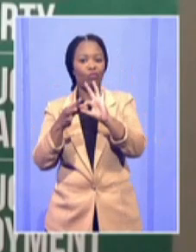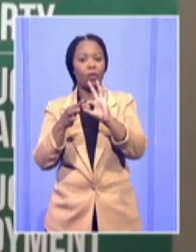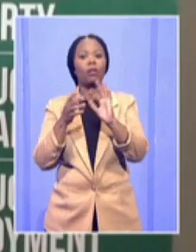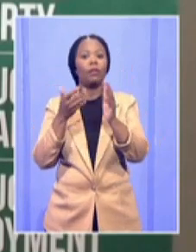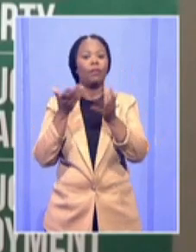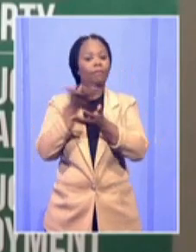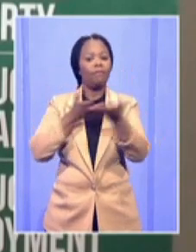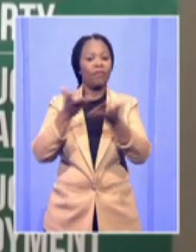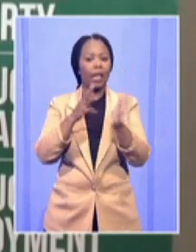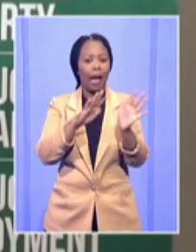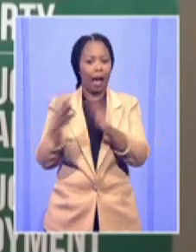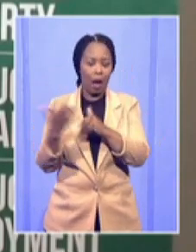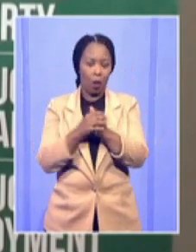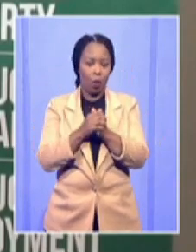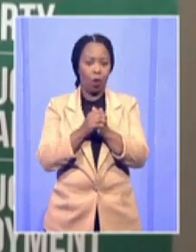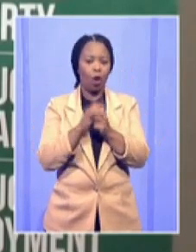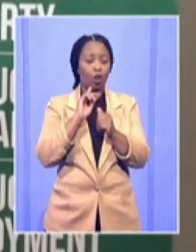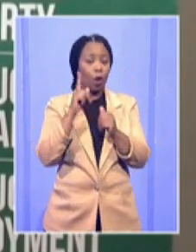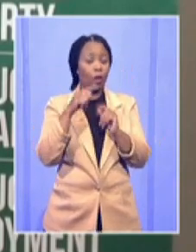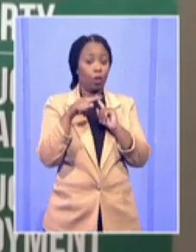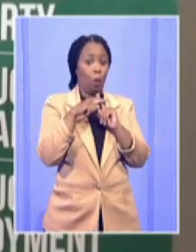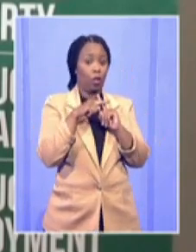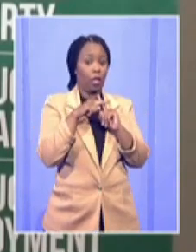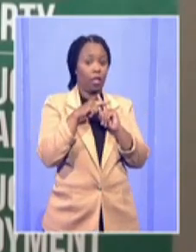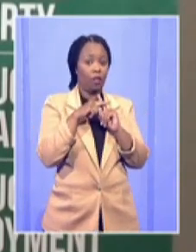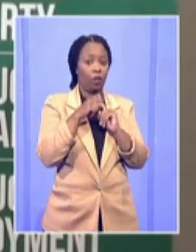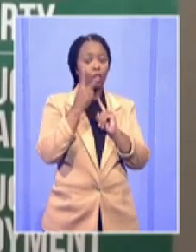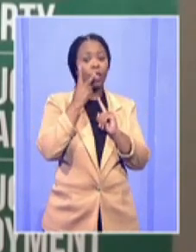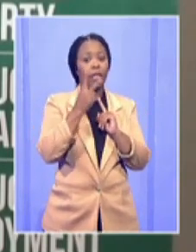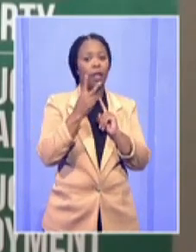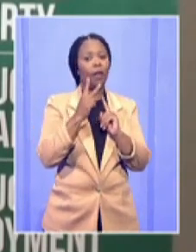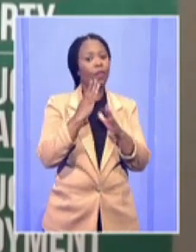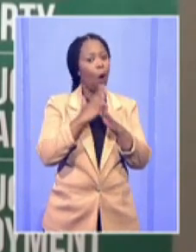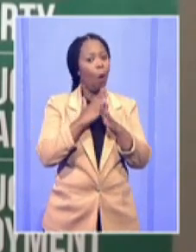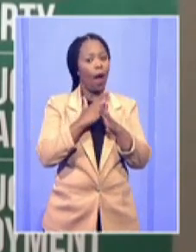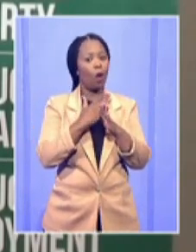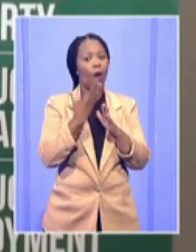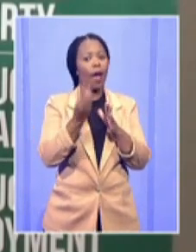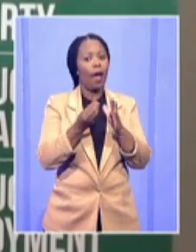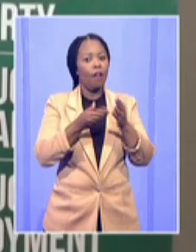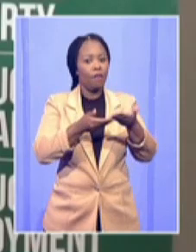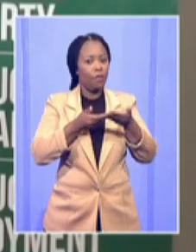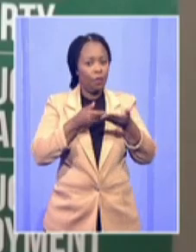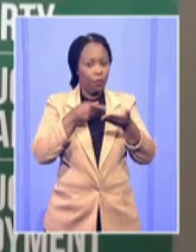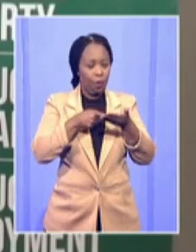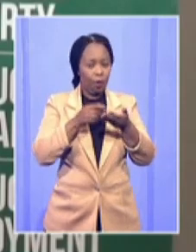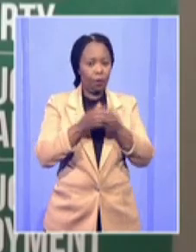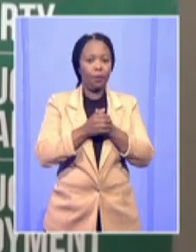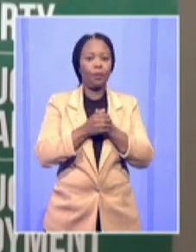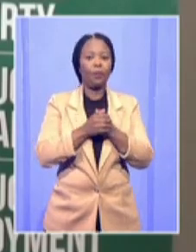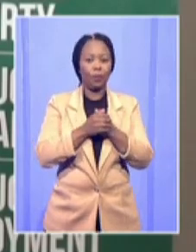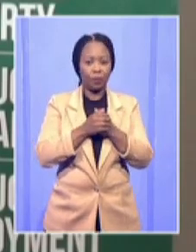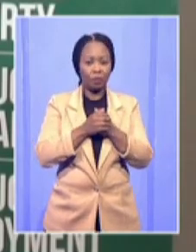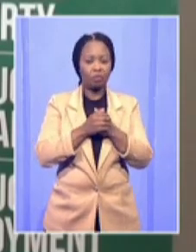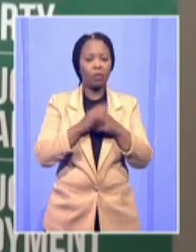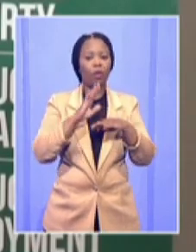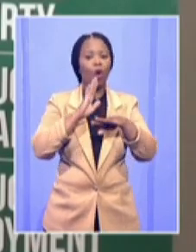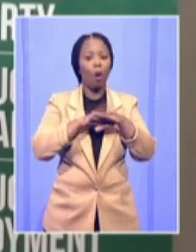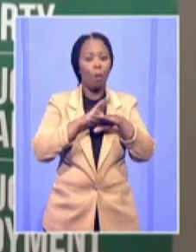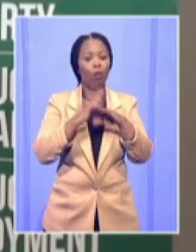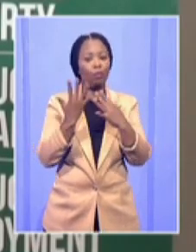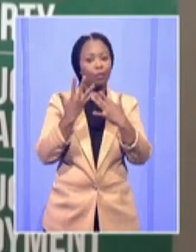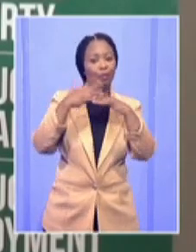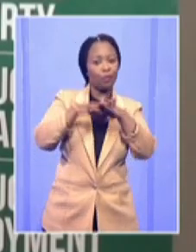very positive to note in this volume of work that we have considered the inclusion of civil